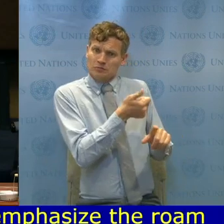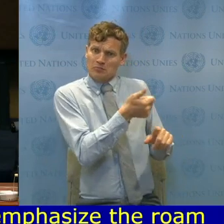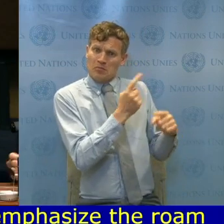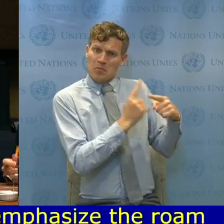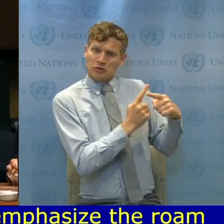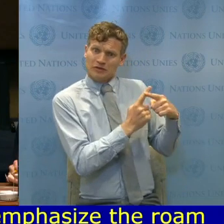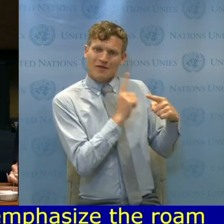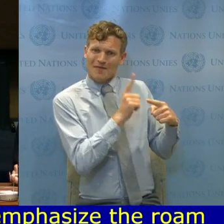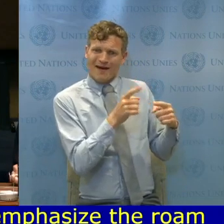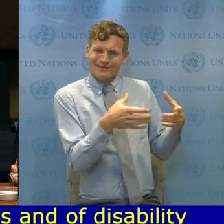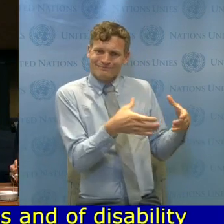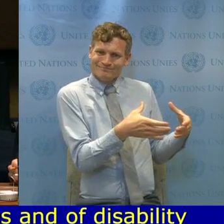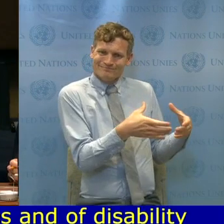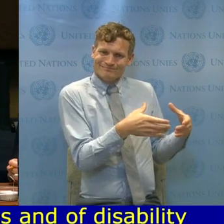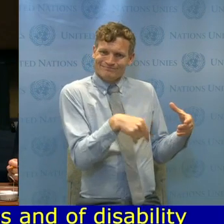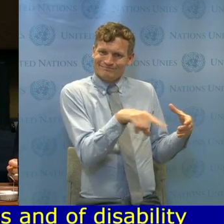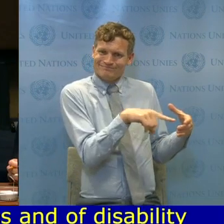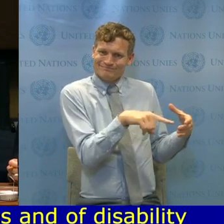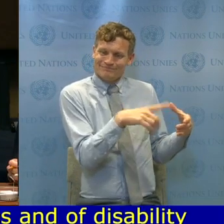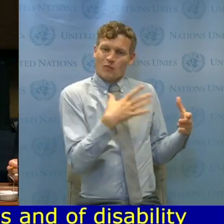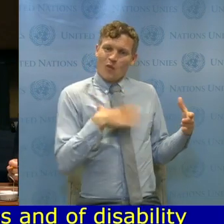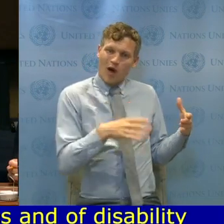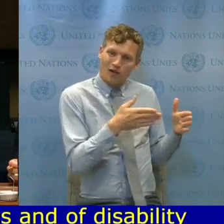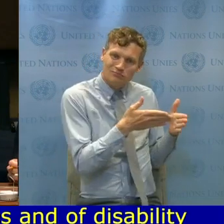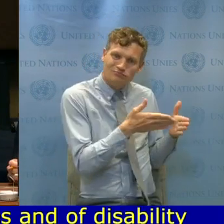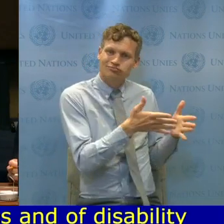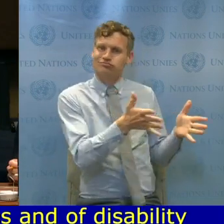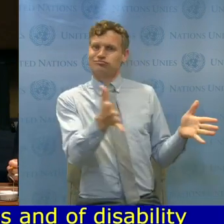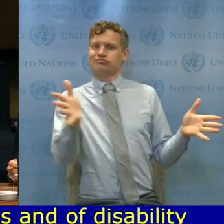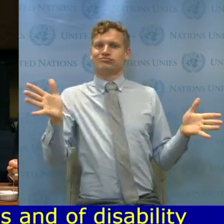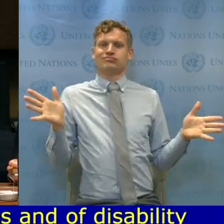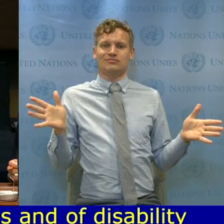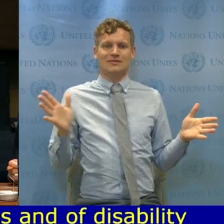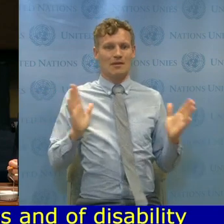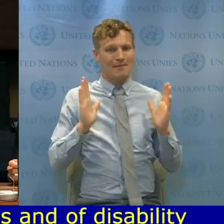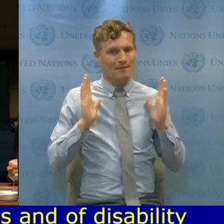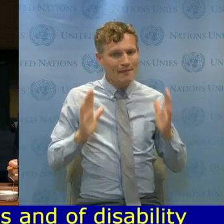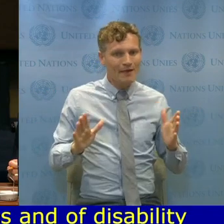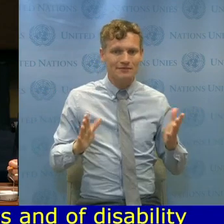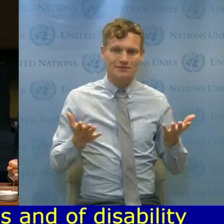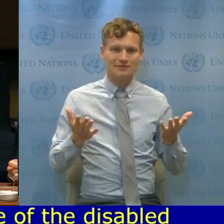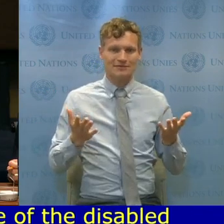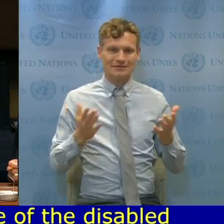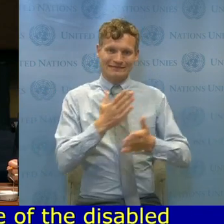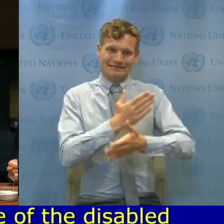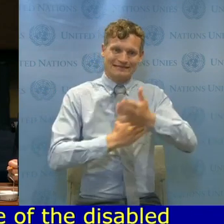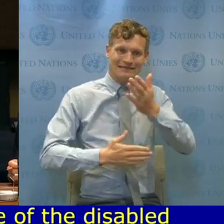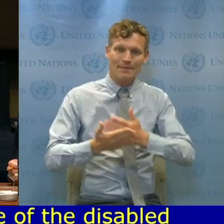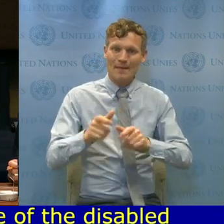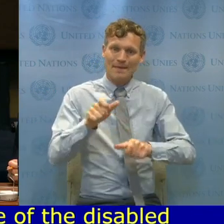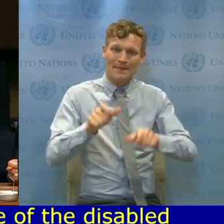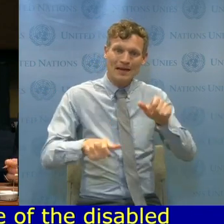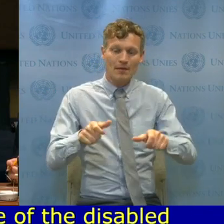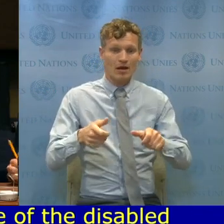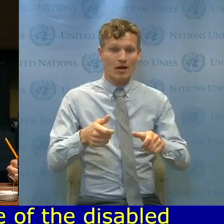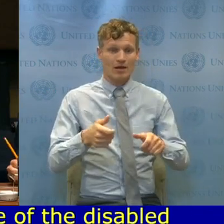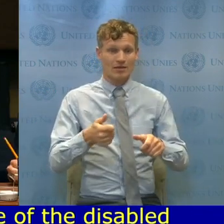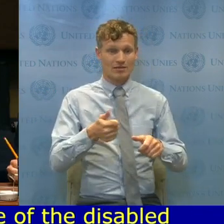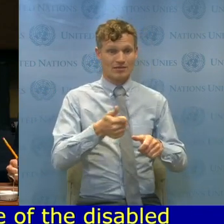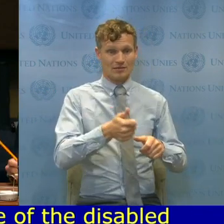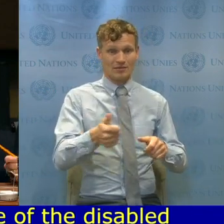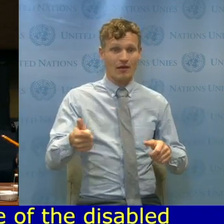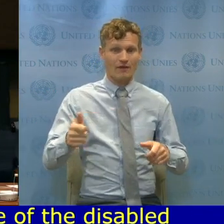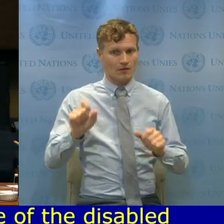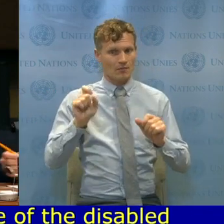spreading awareness about disability and their right to health. Through peers of disability who share similar experiences